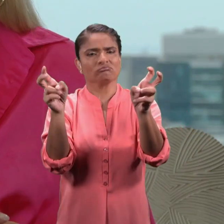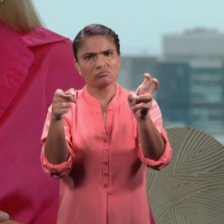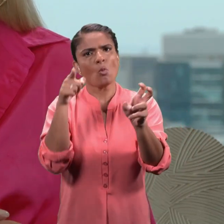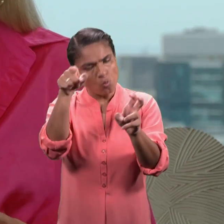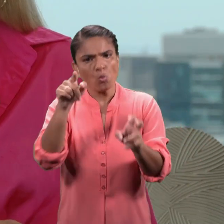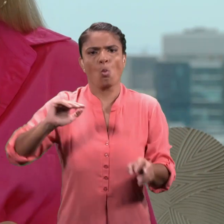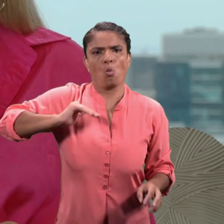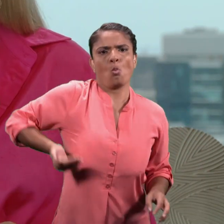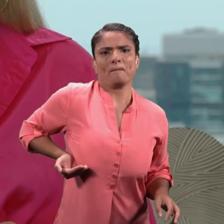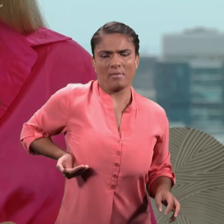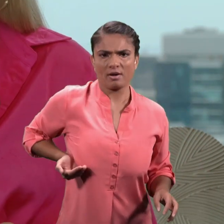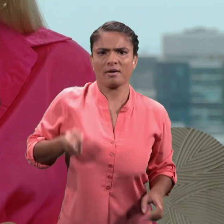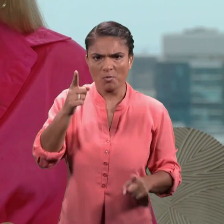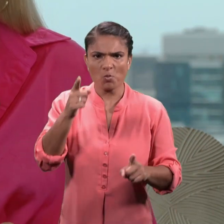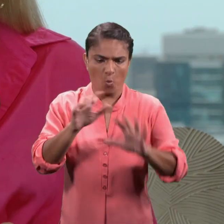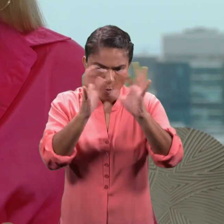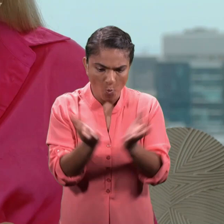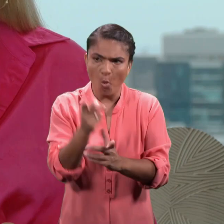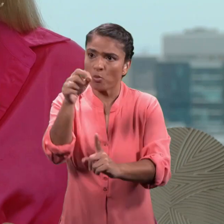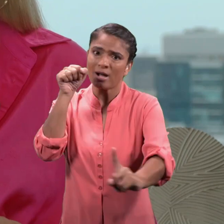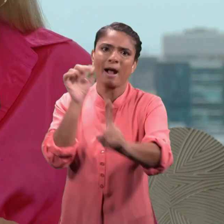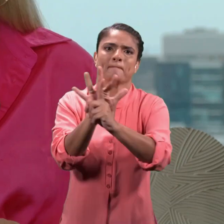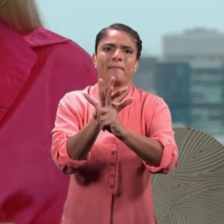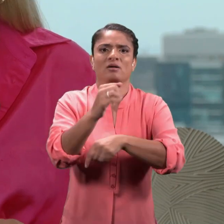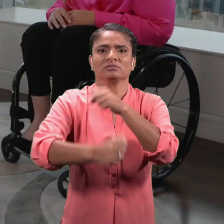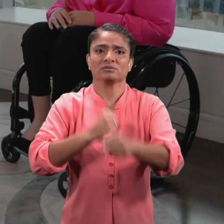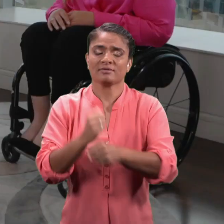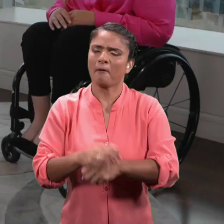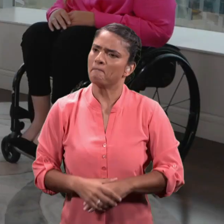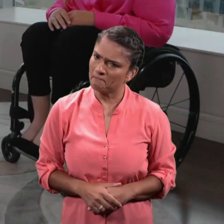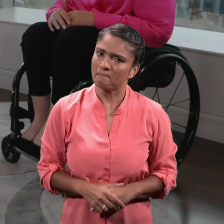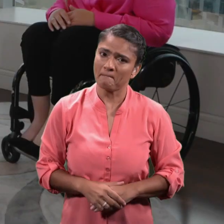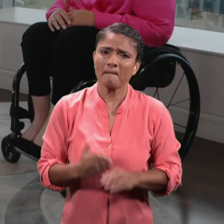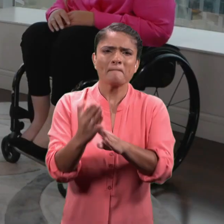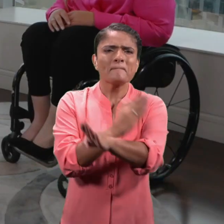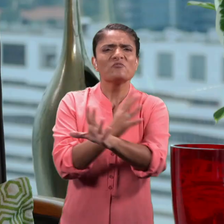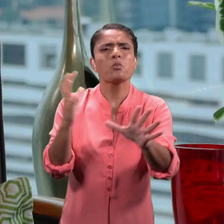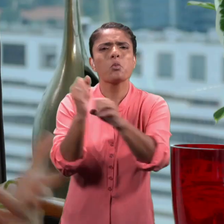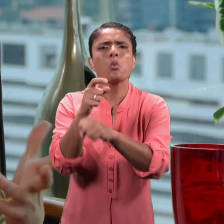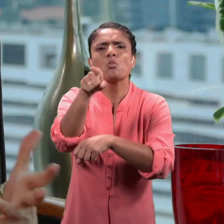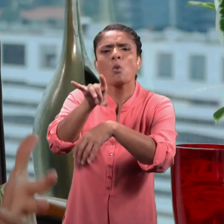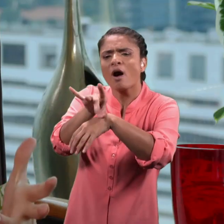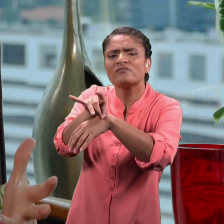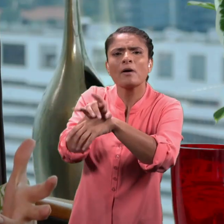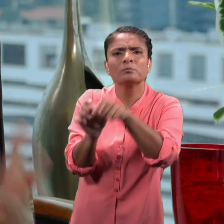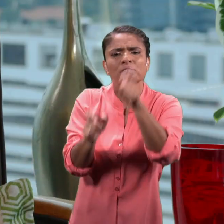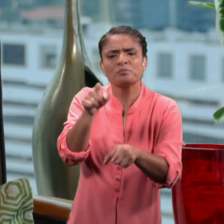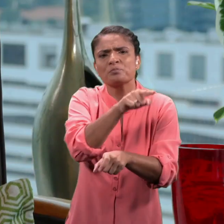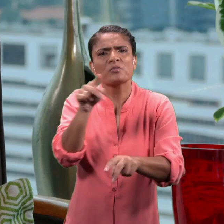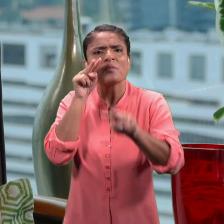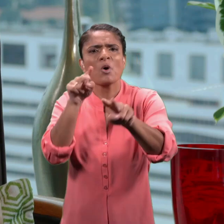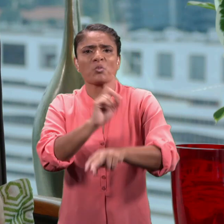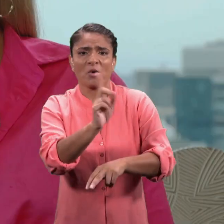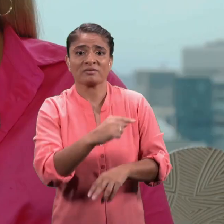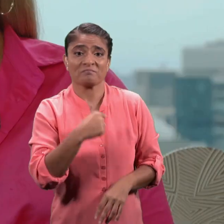actually choose the woman that would make the most impact in the world in that year. Voor ons eindig, Mariska, watter tipe advies het jy vir die kyker